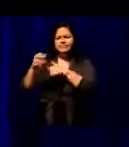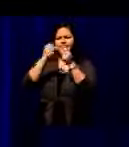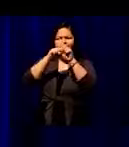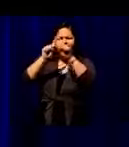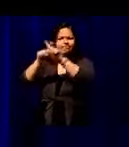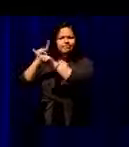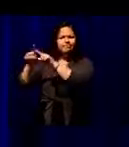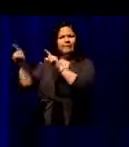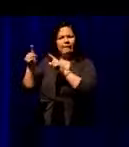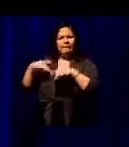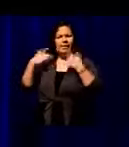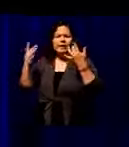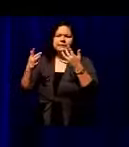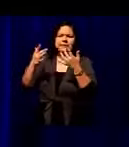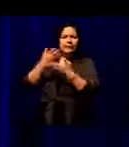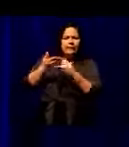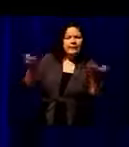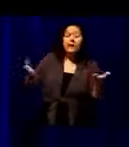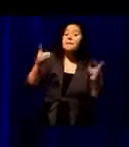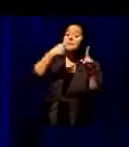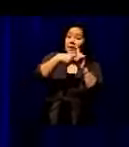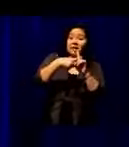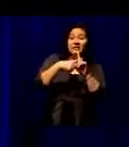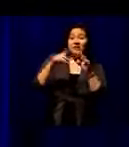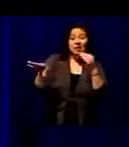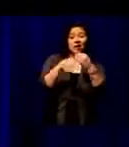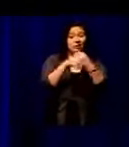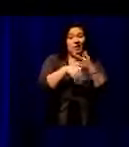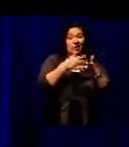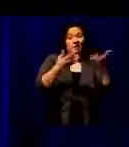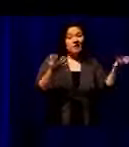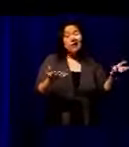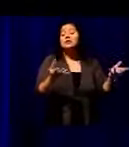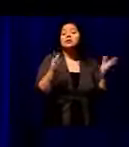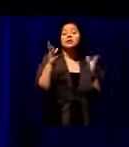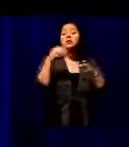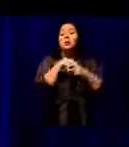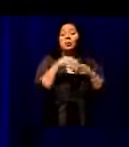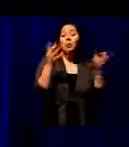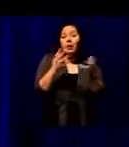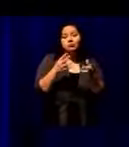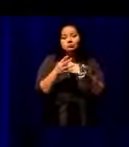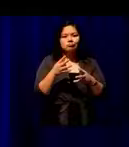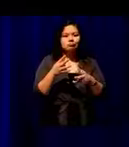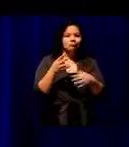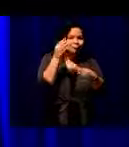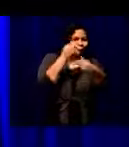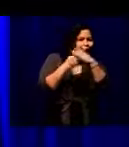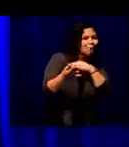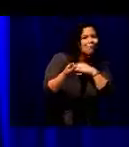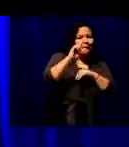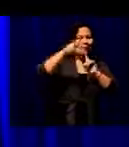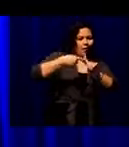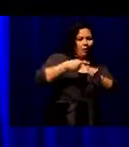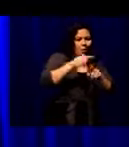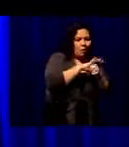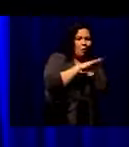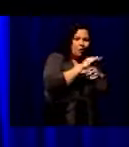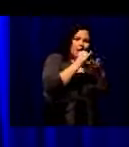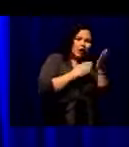Cultch, plus extra goodies, including sneak peeks with local artists,